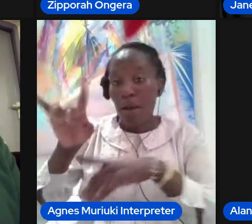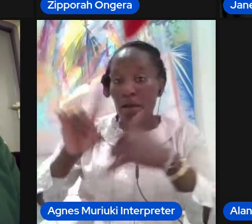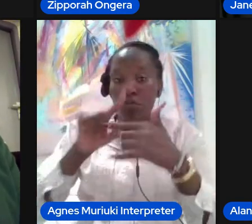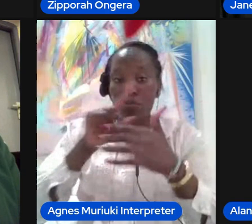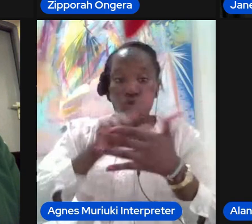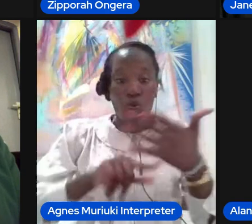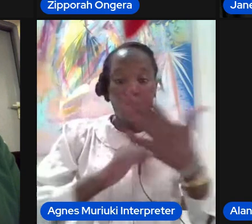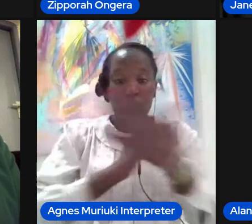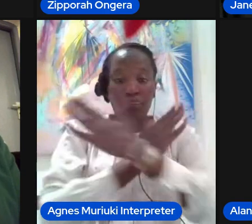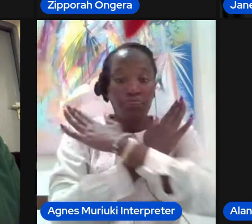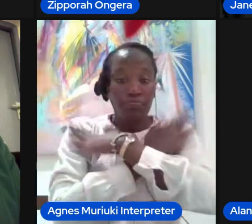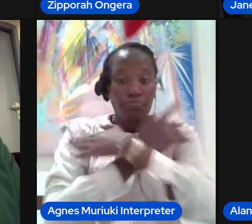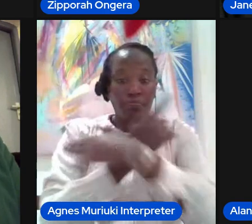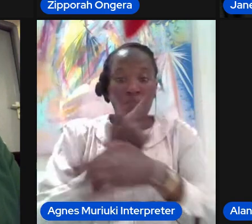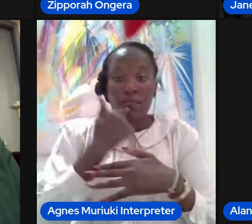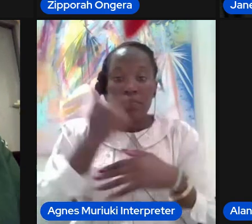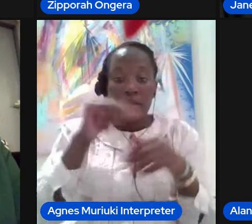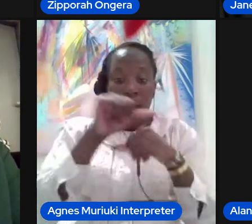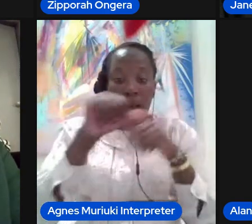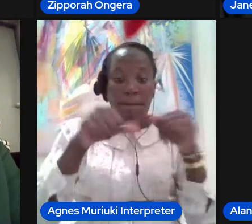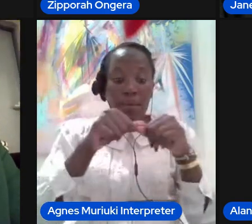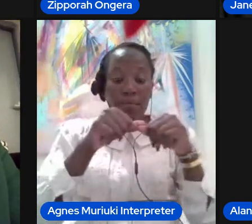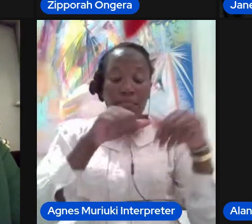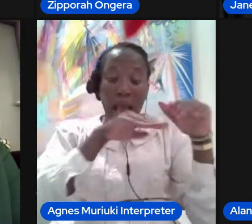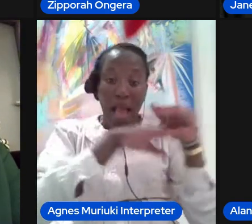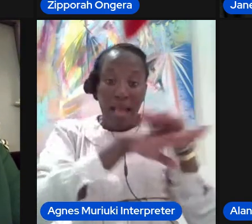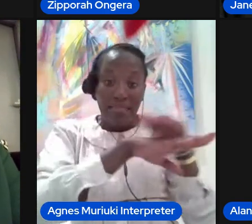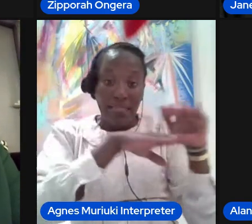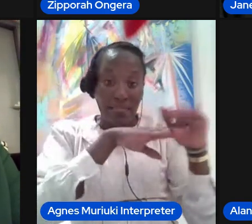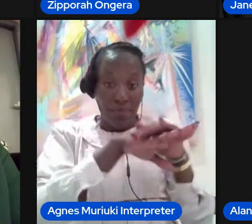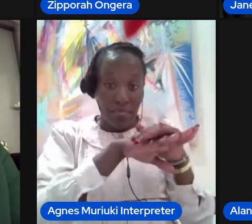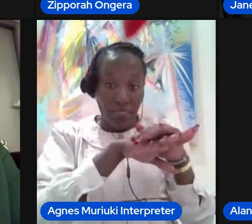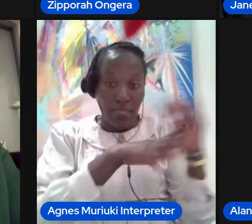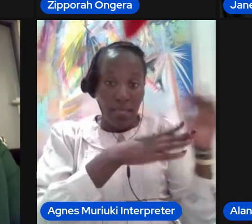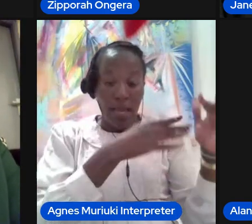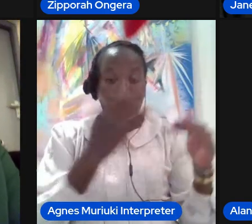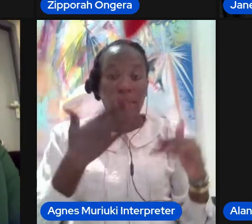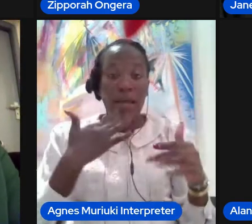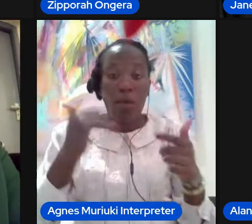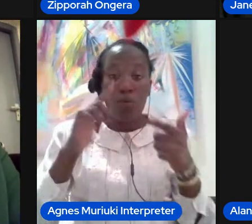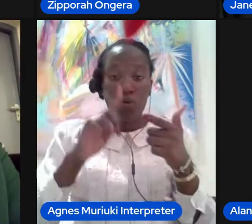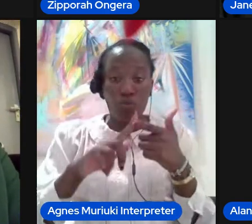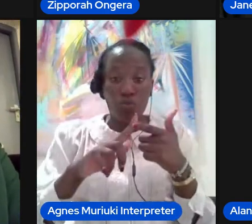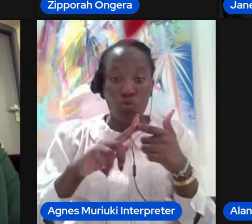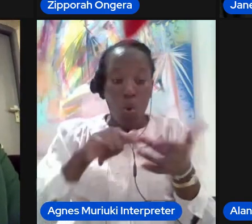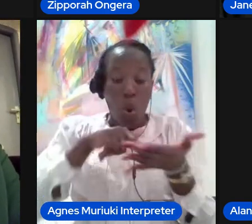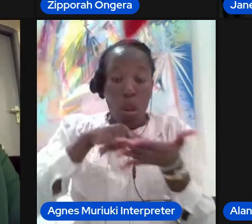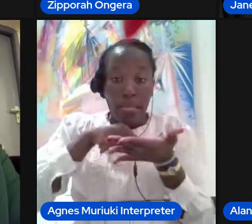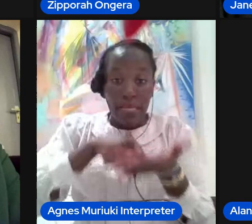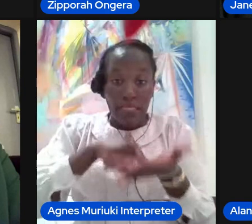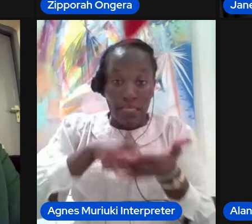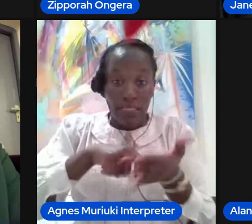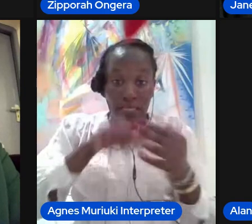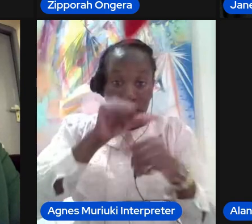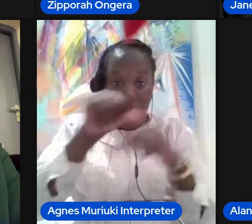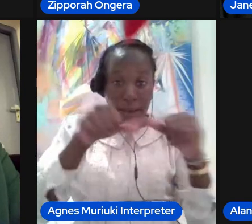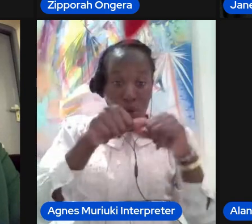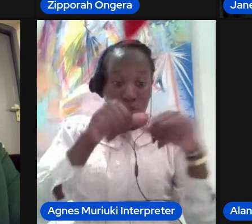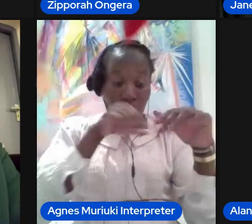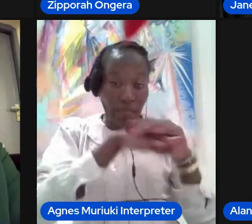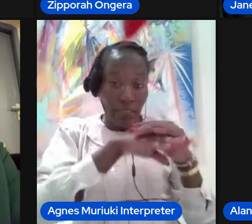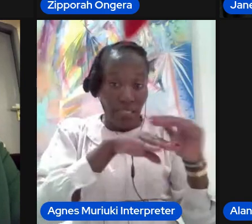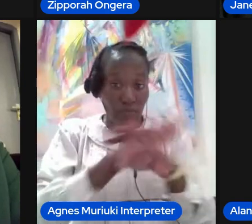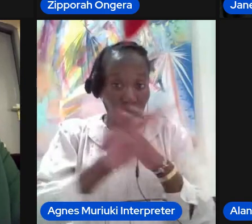facilitators just said about accessibility, and I just want to stress on accessibility first. You know that when we